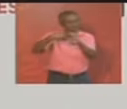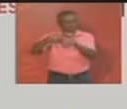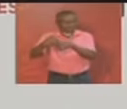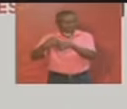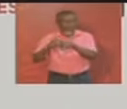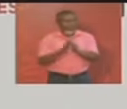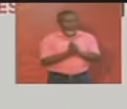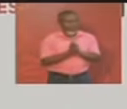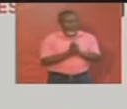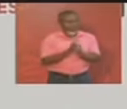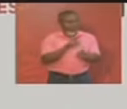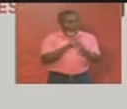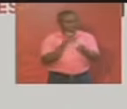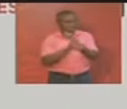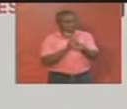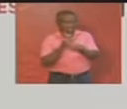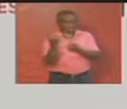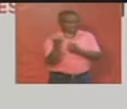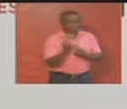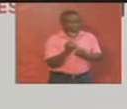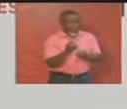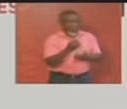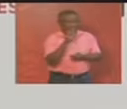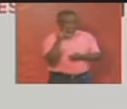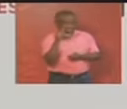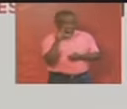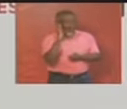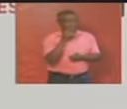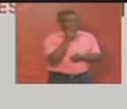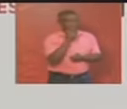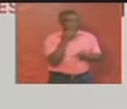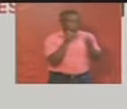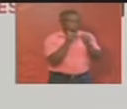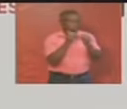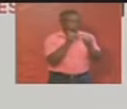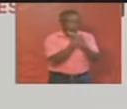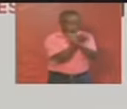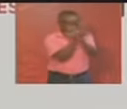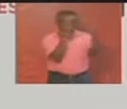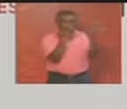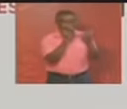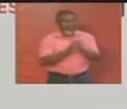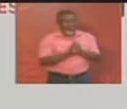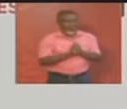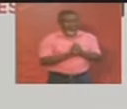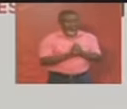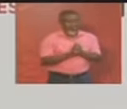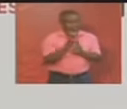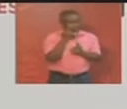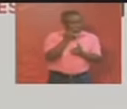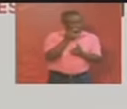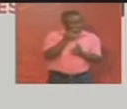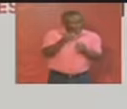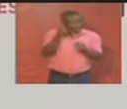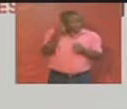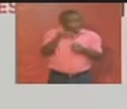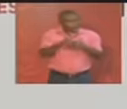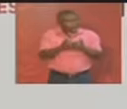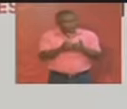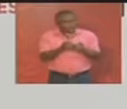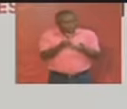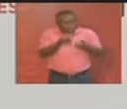that cluster, as it is really a good example of how small changes in behavior in a small number